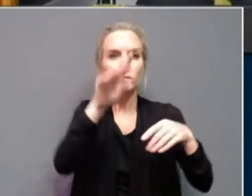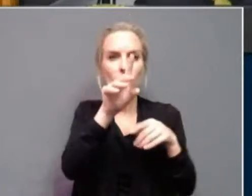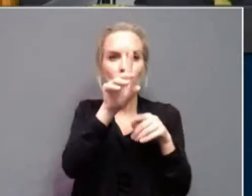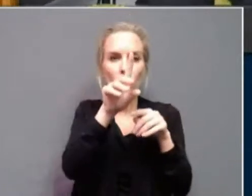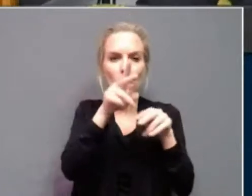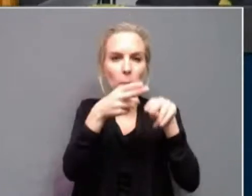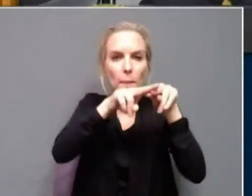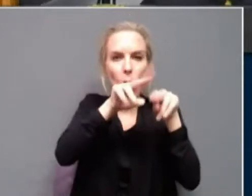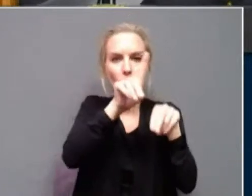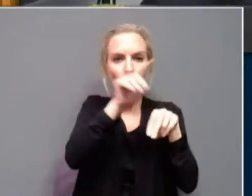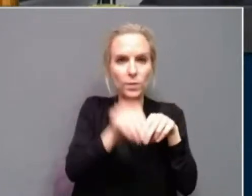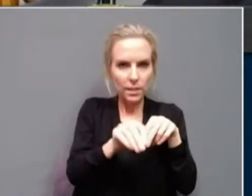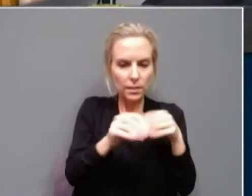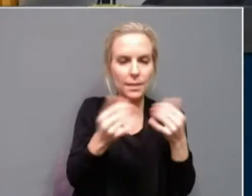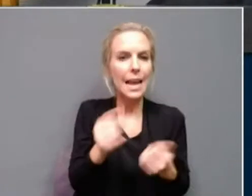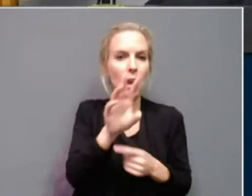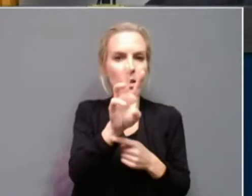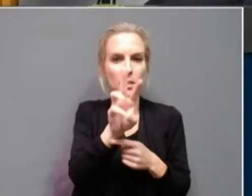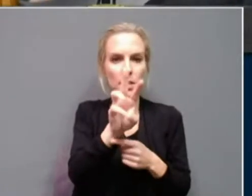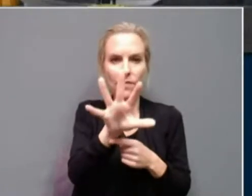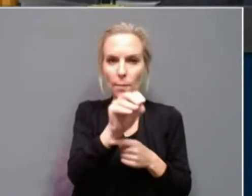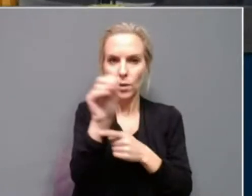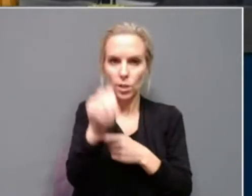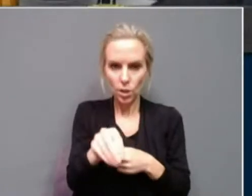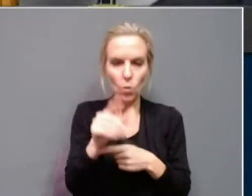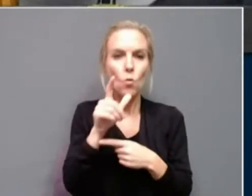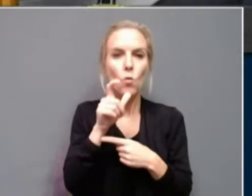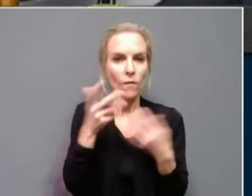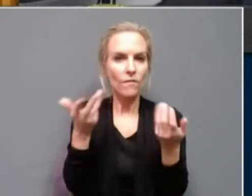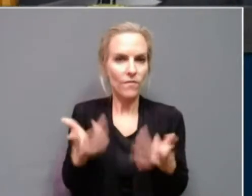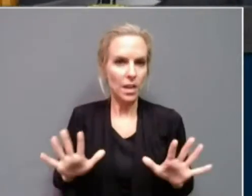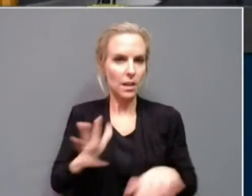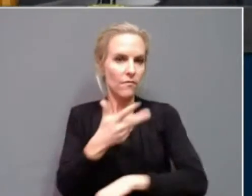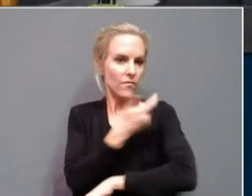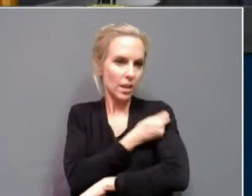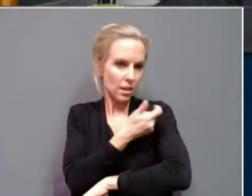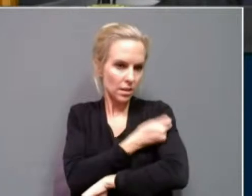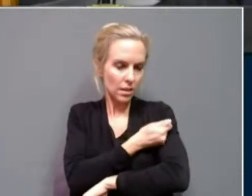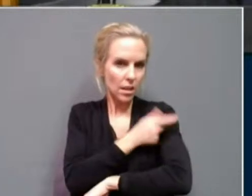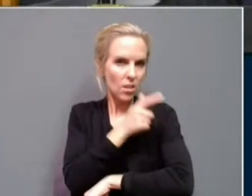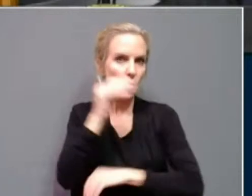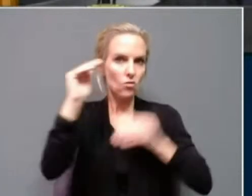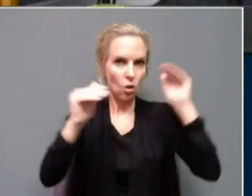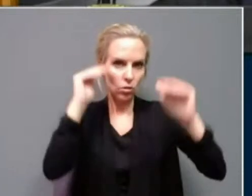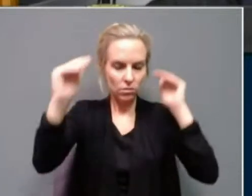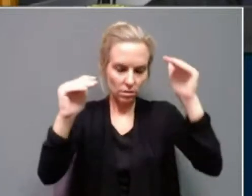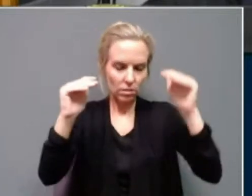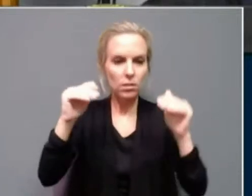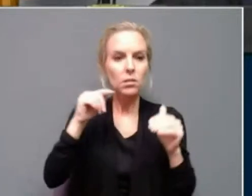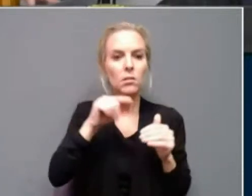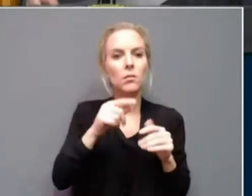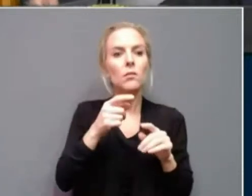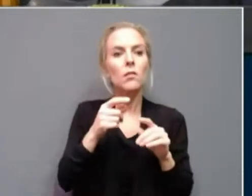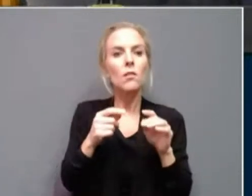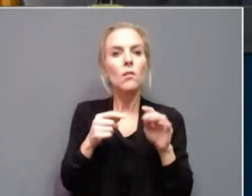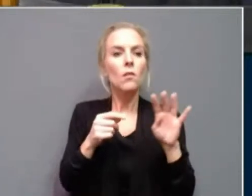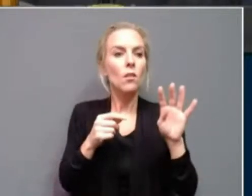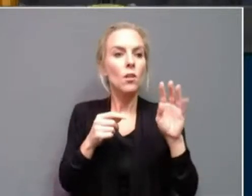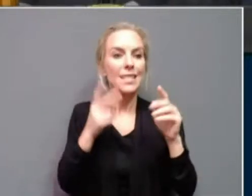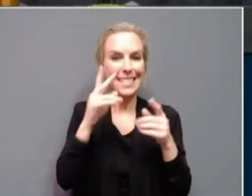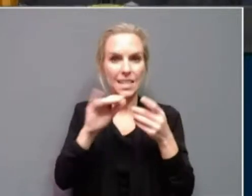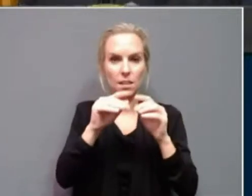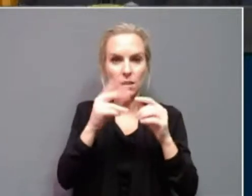to 65%. That's of adults. That was driven by the 40 to 49-year-olds, but